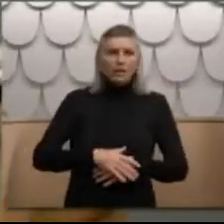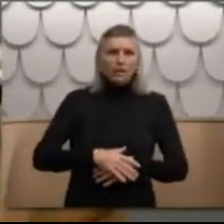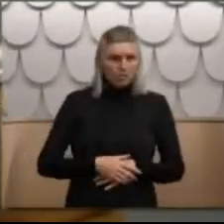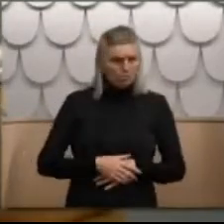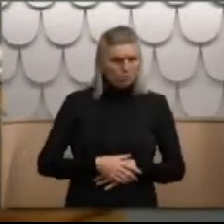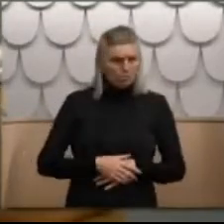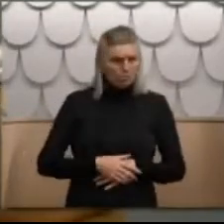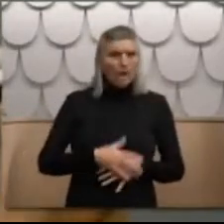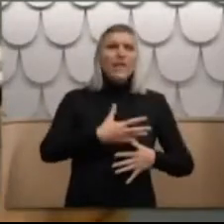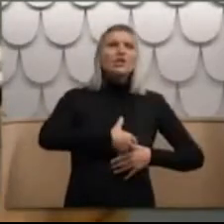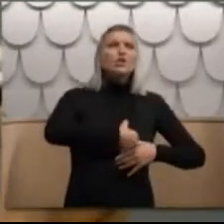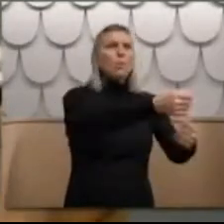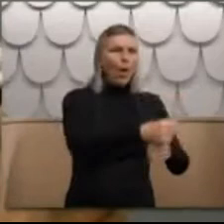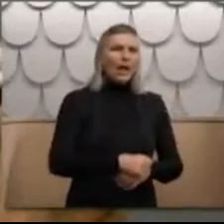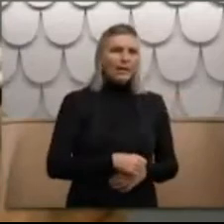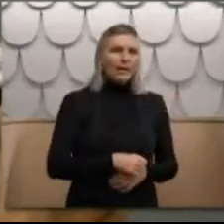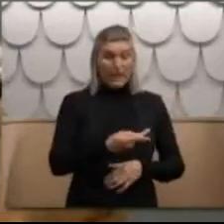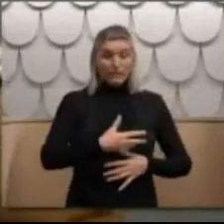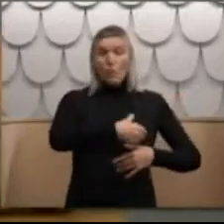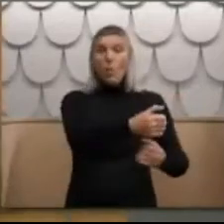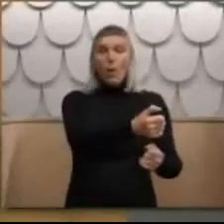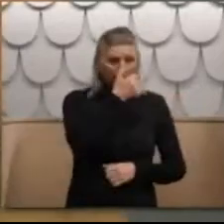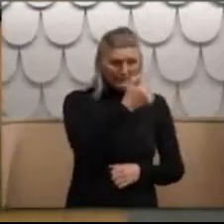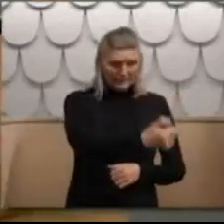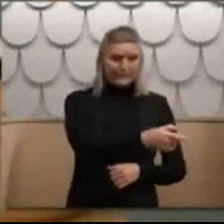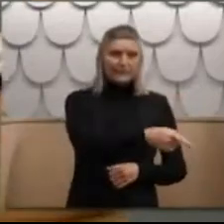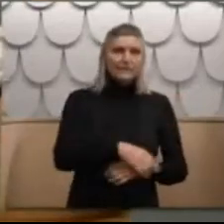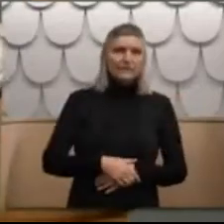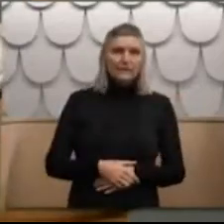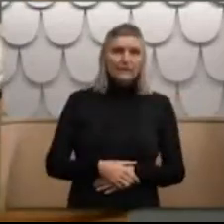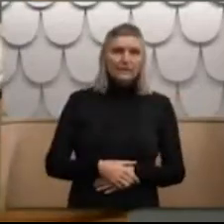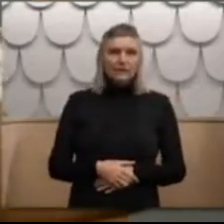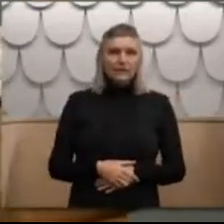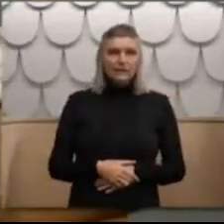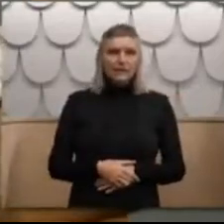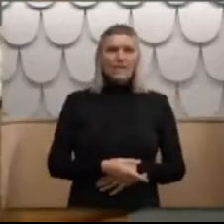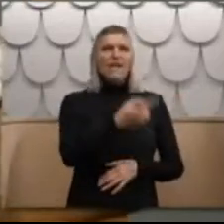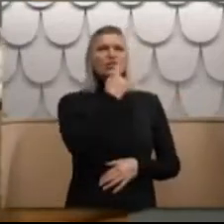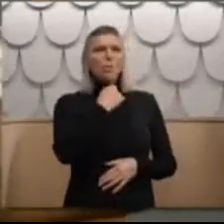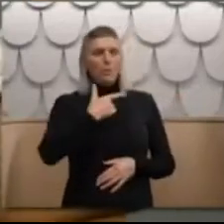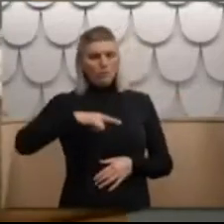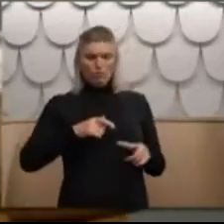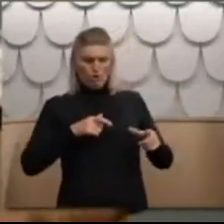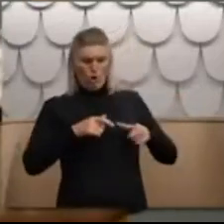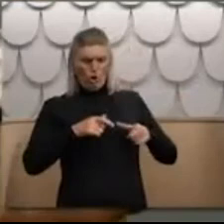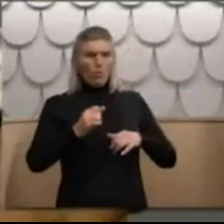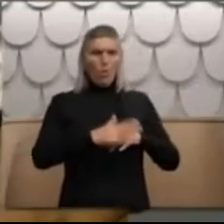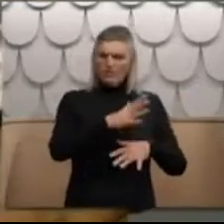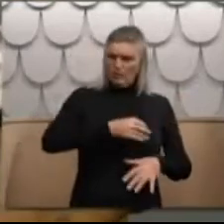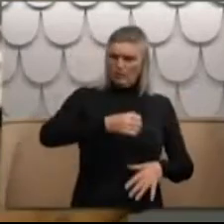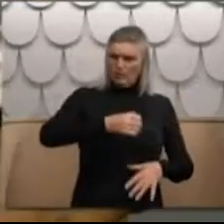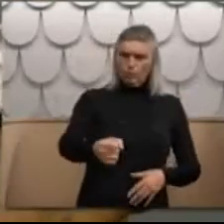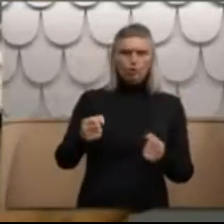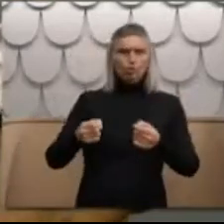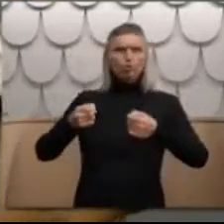I was trying to control my wife, and they put me in jail, and my missus lost my son